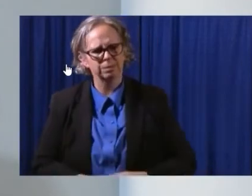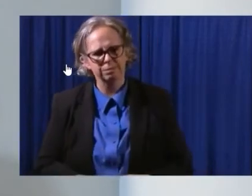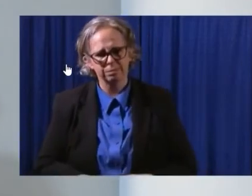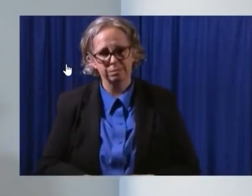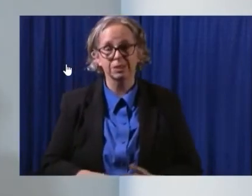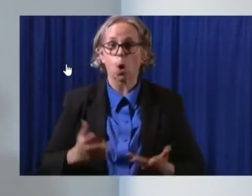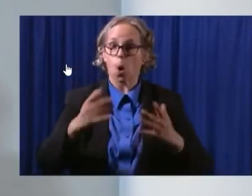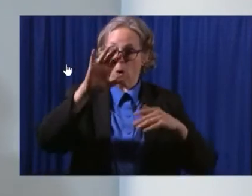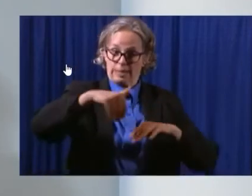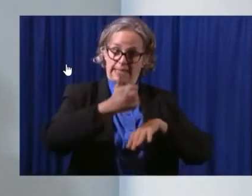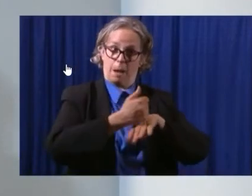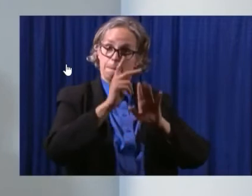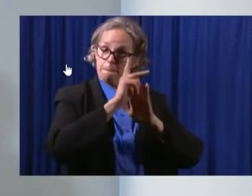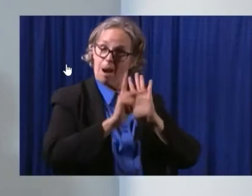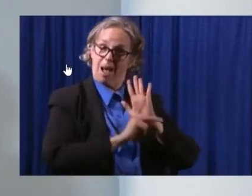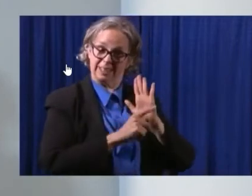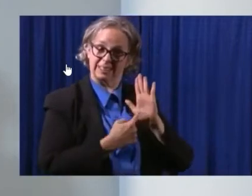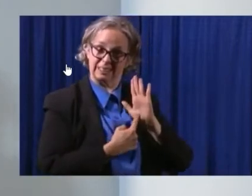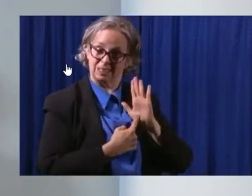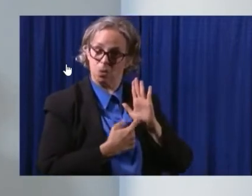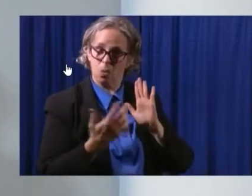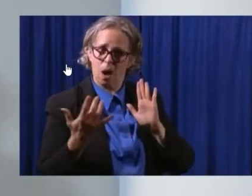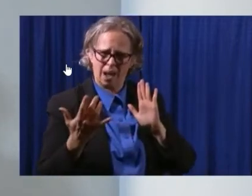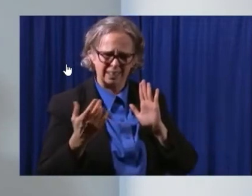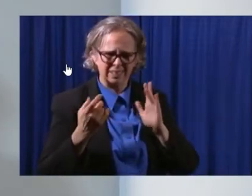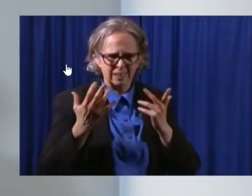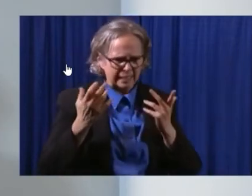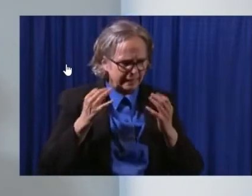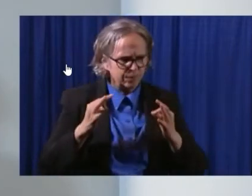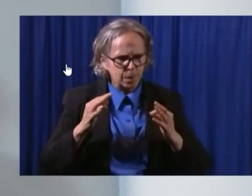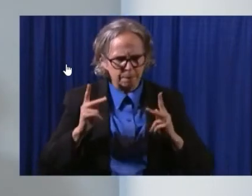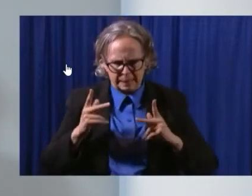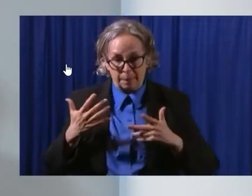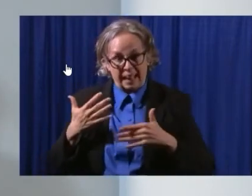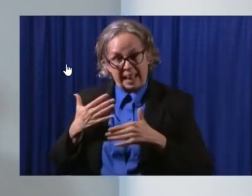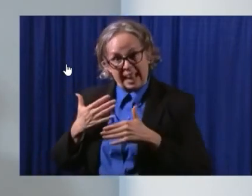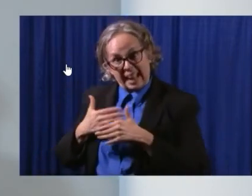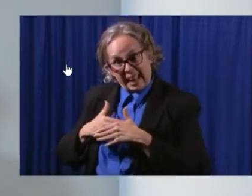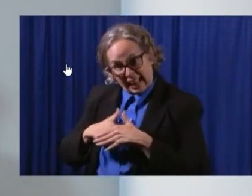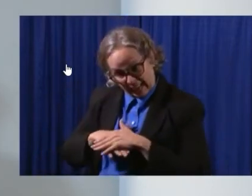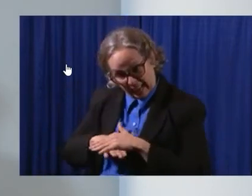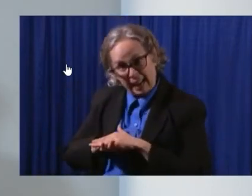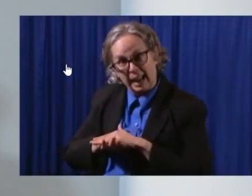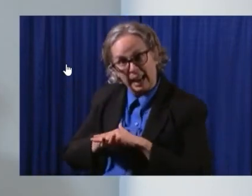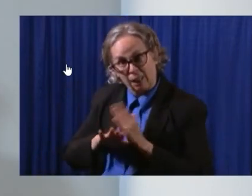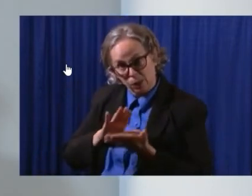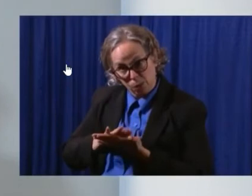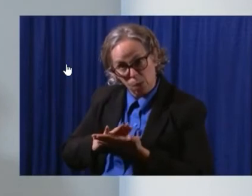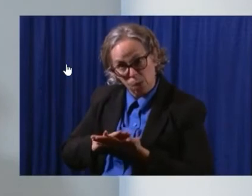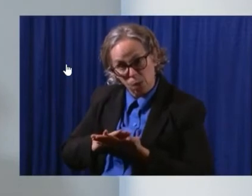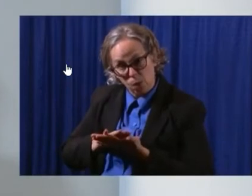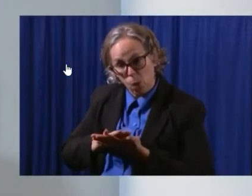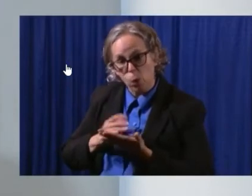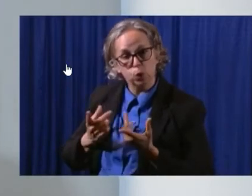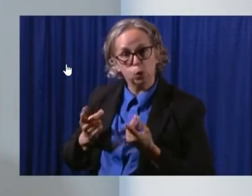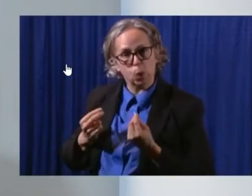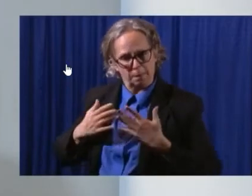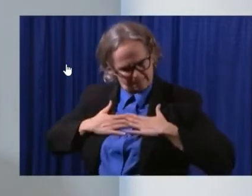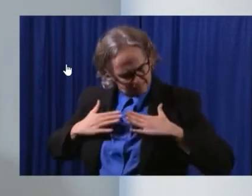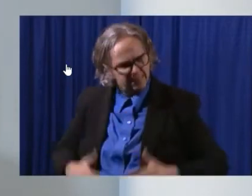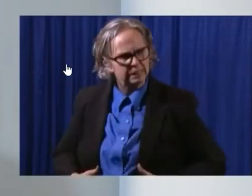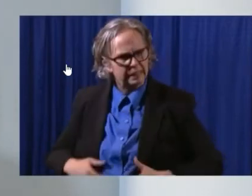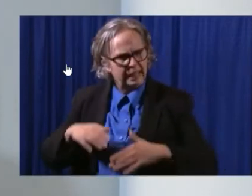having students physically present. And the guidance says schools are fundamental to child and adolescent development and well-being. And